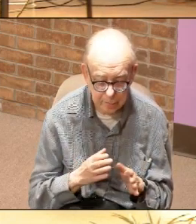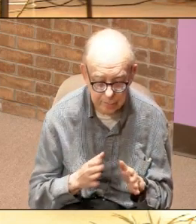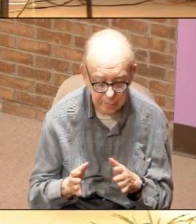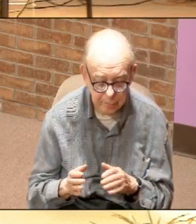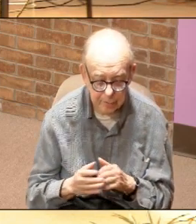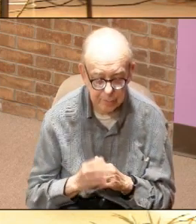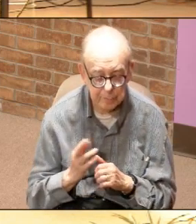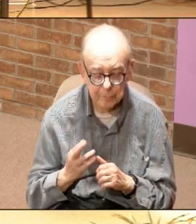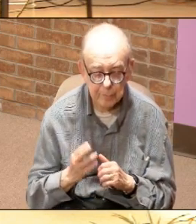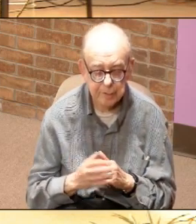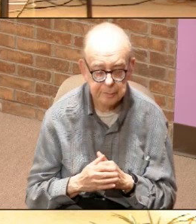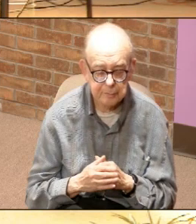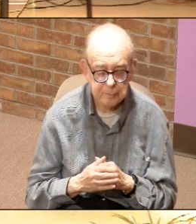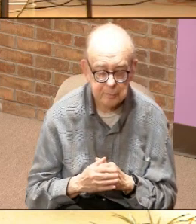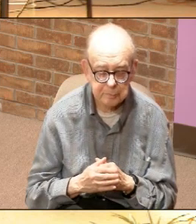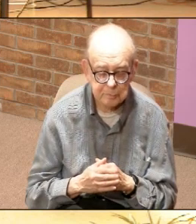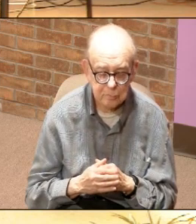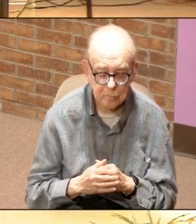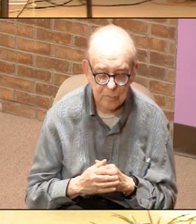purposefully, okay?